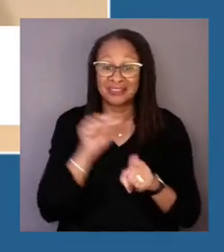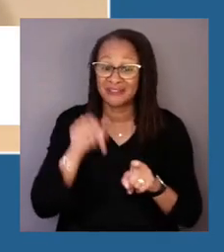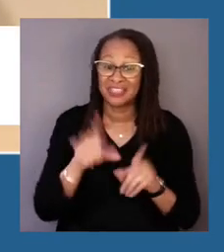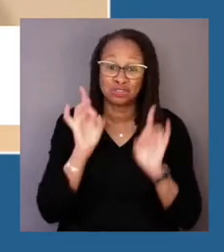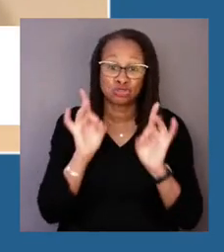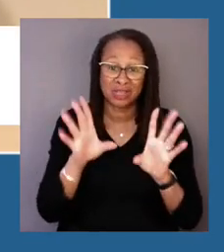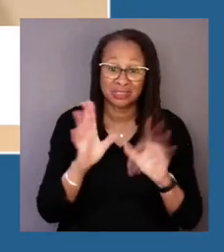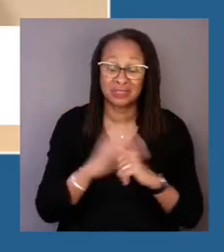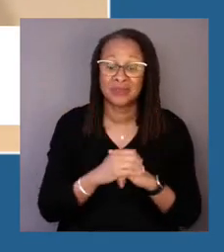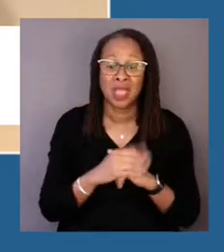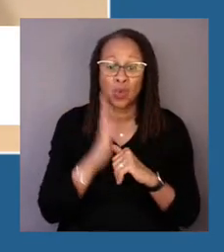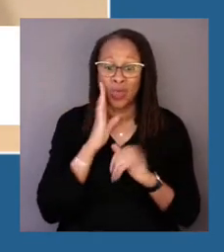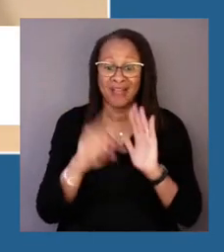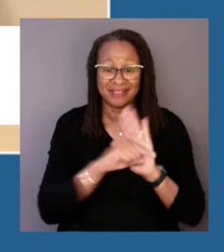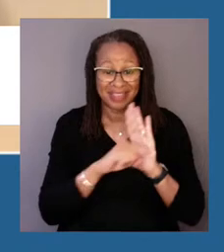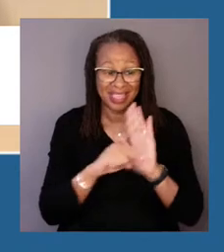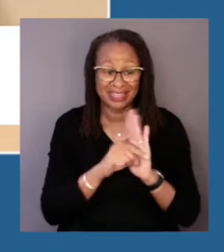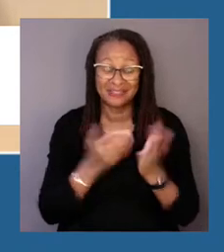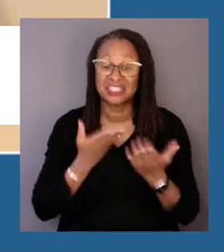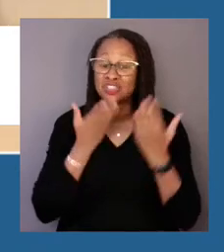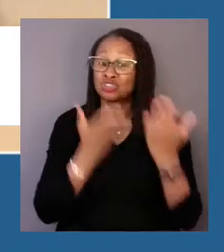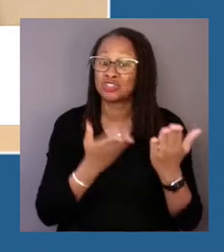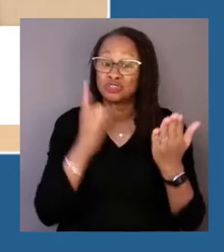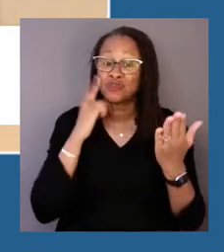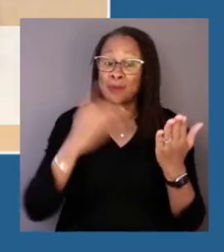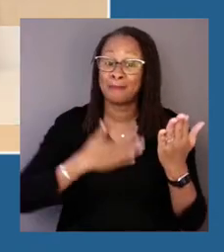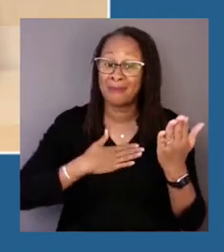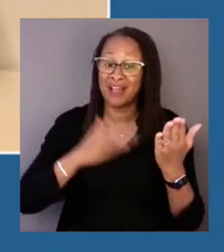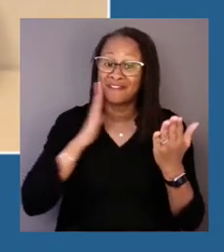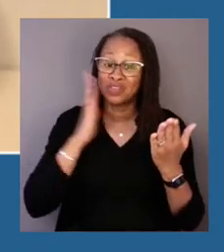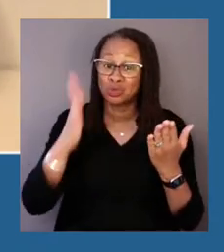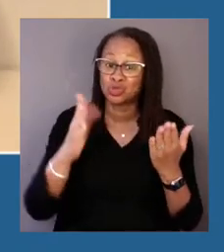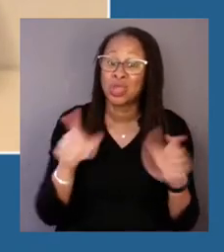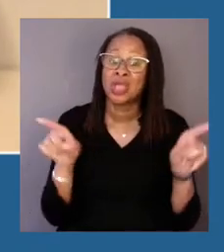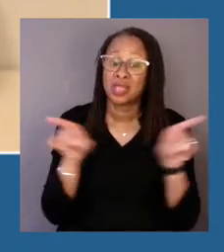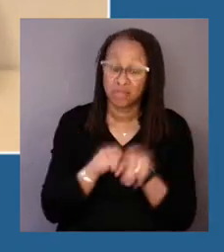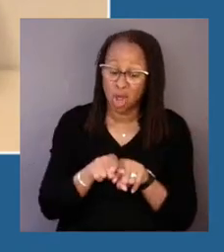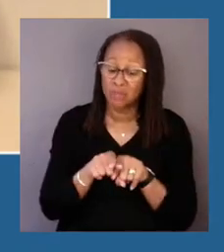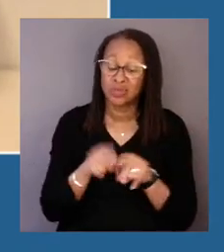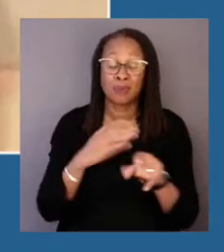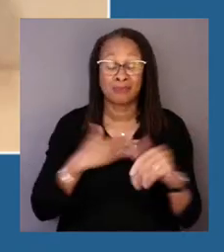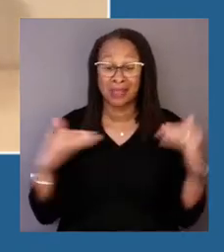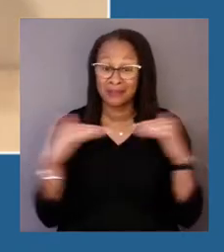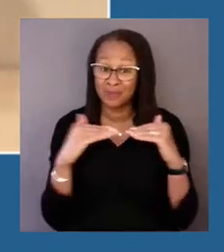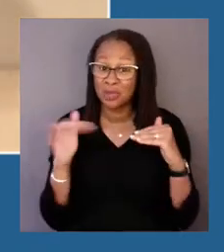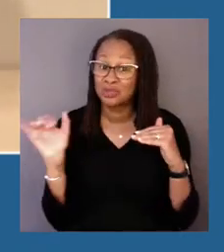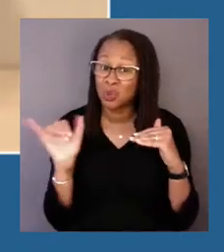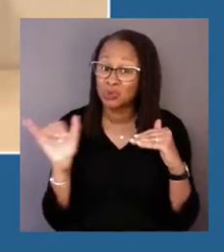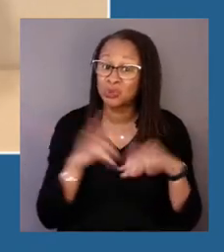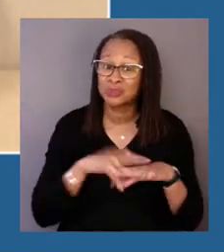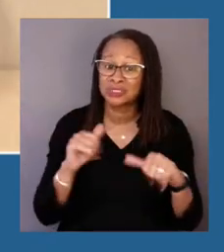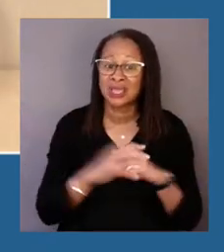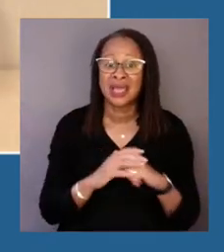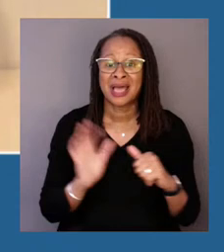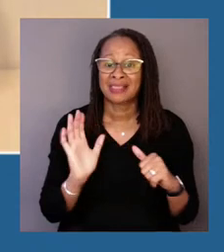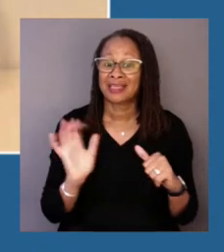know, negative implications for my future, as well as the future of many of my peers, like my younger cousins